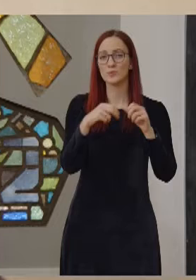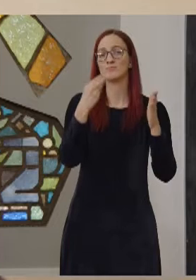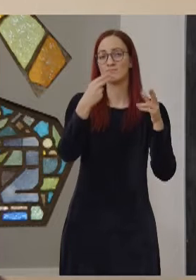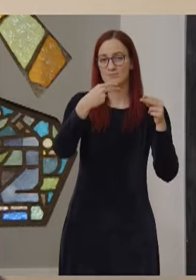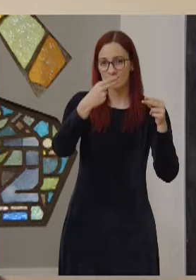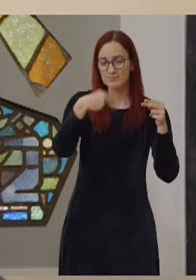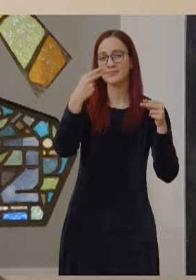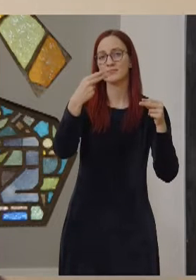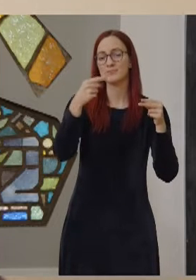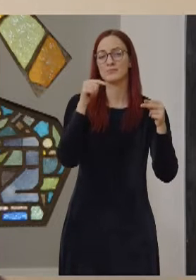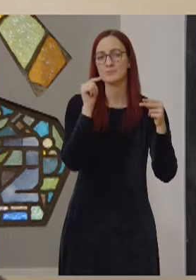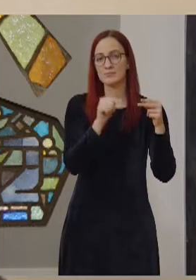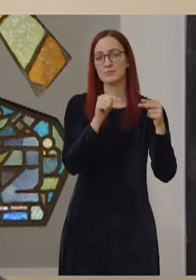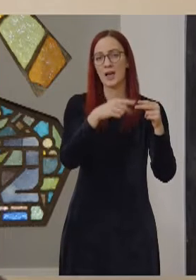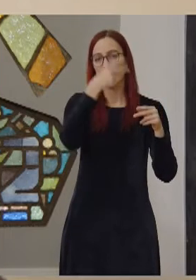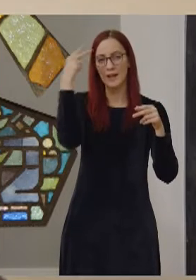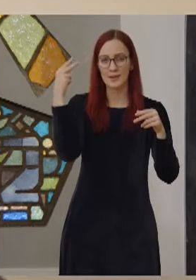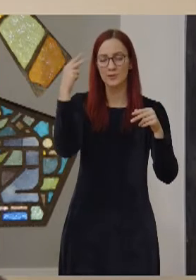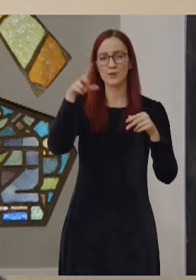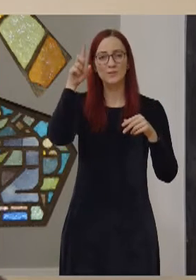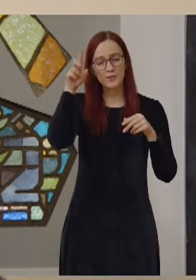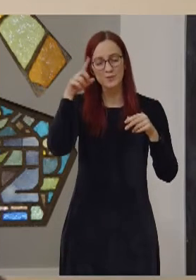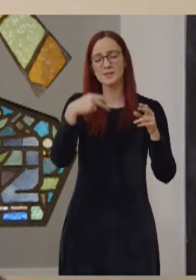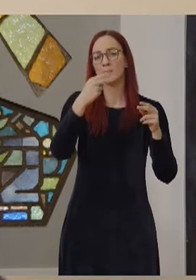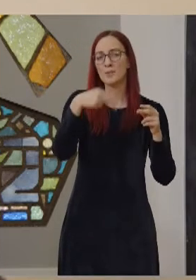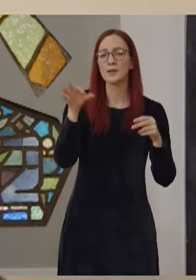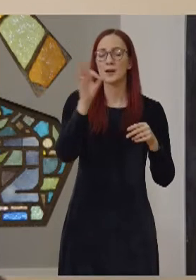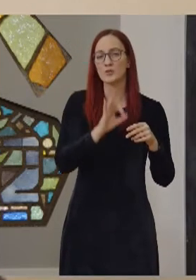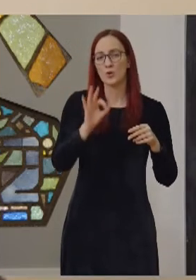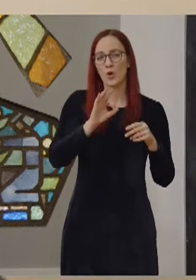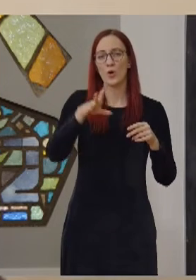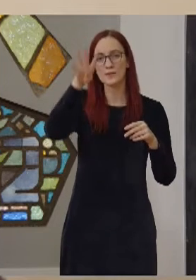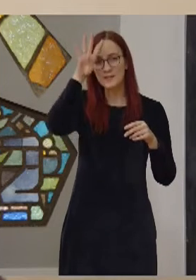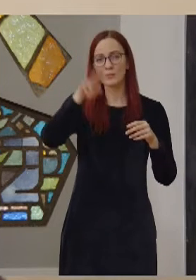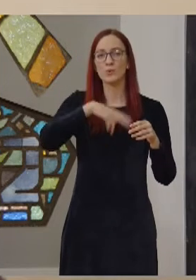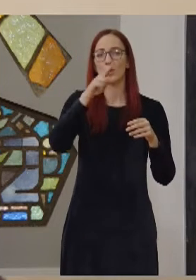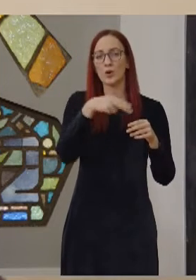courage since 2011. When the government,